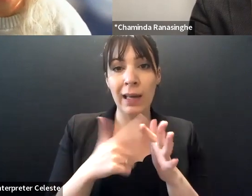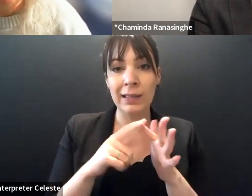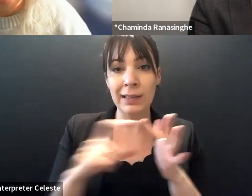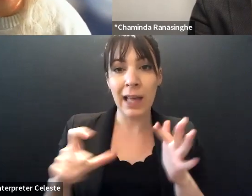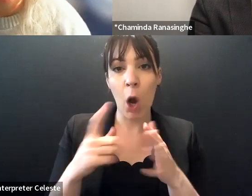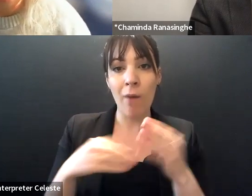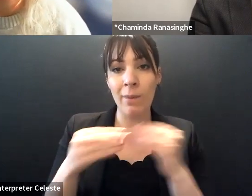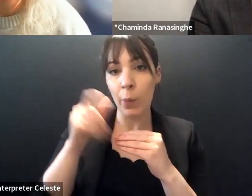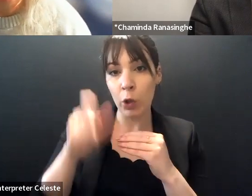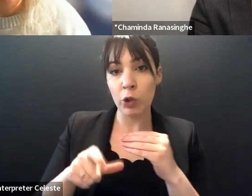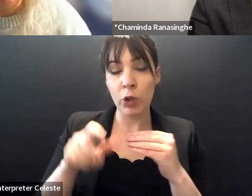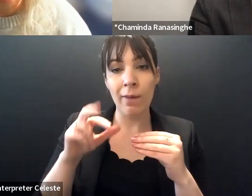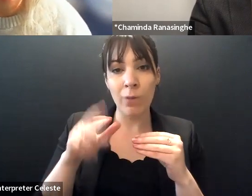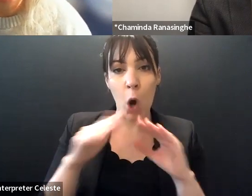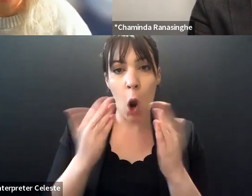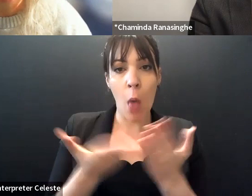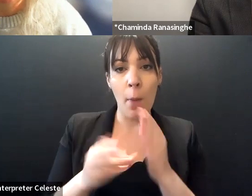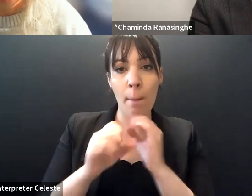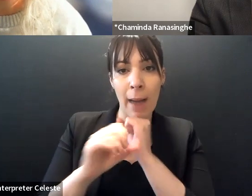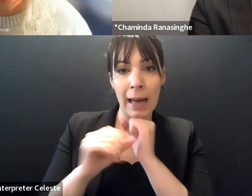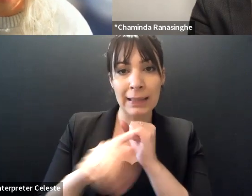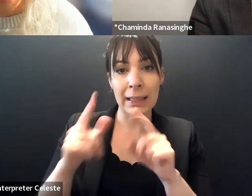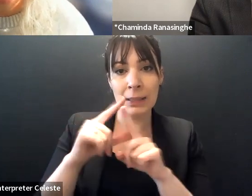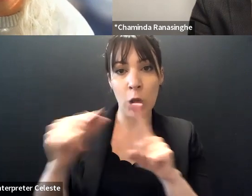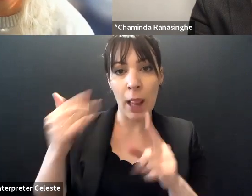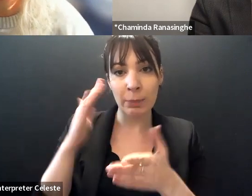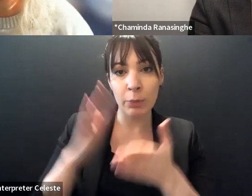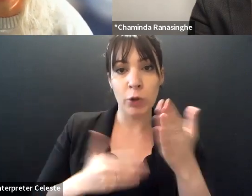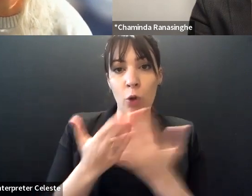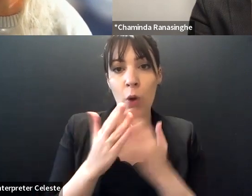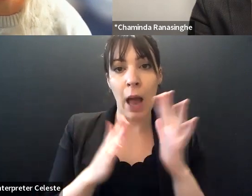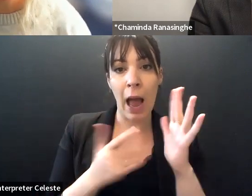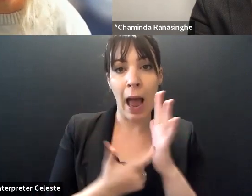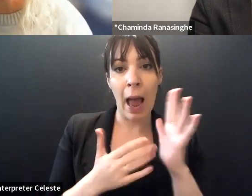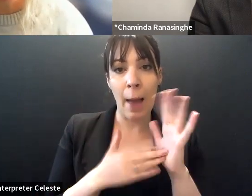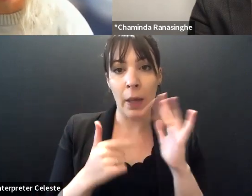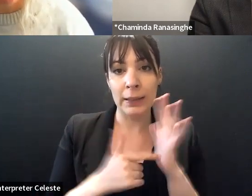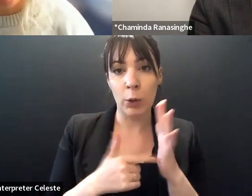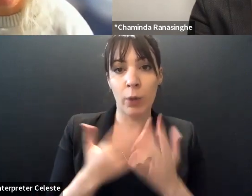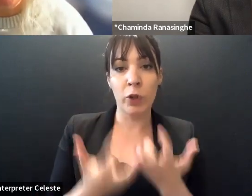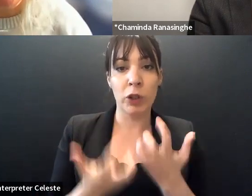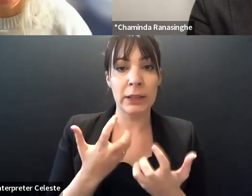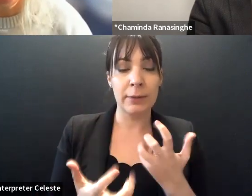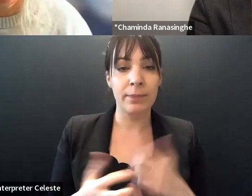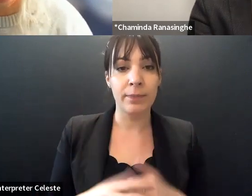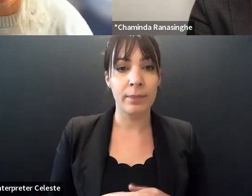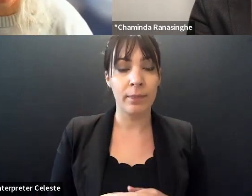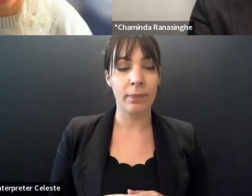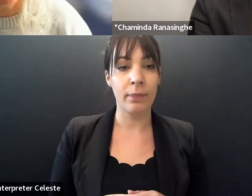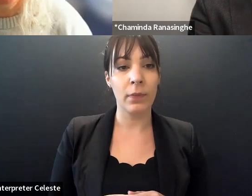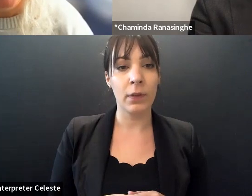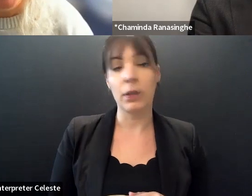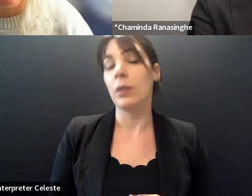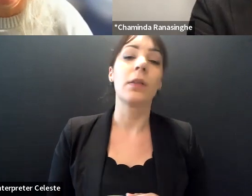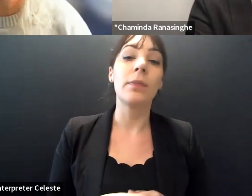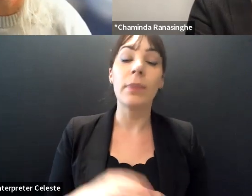Experience at RMIT University. Chaminda didn't want me to say anything else, but I'm going to say that he has 25